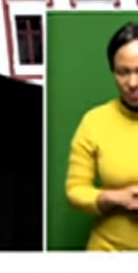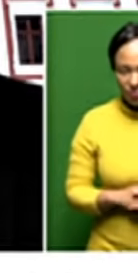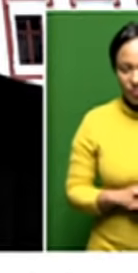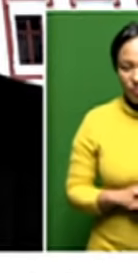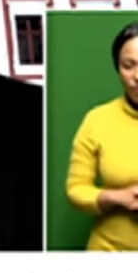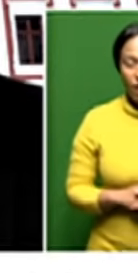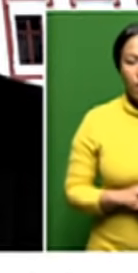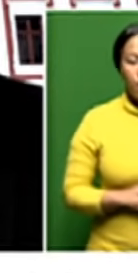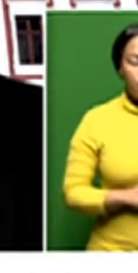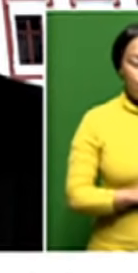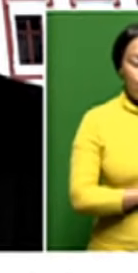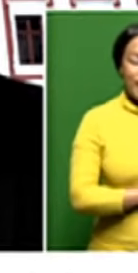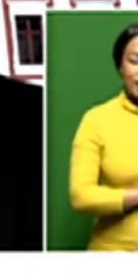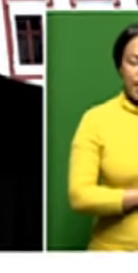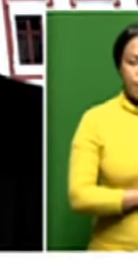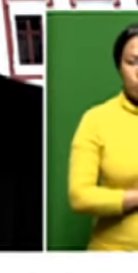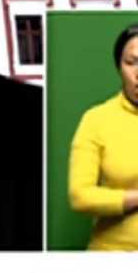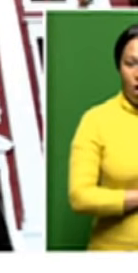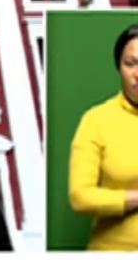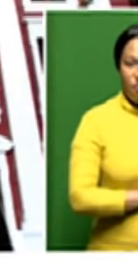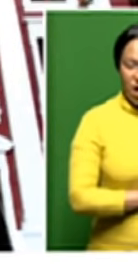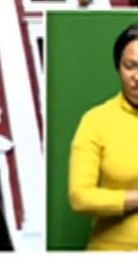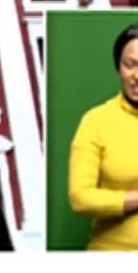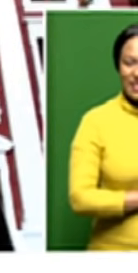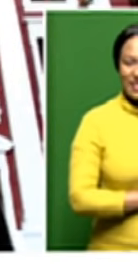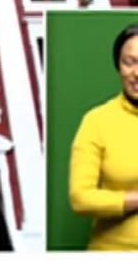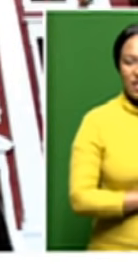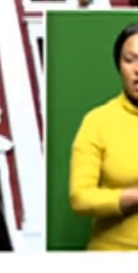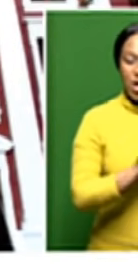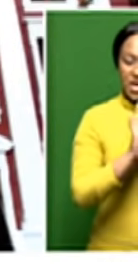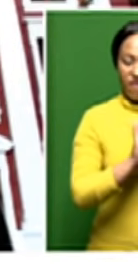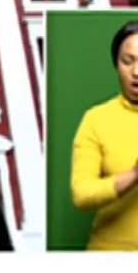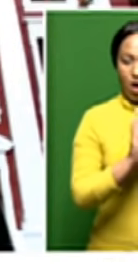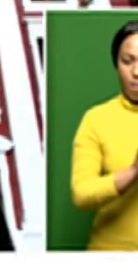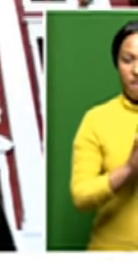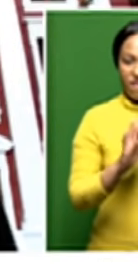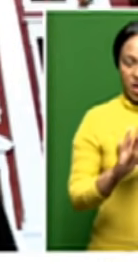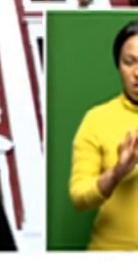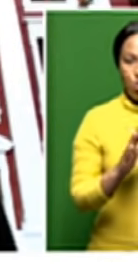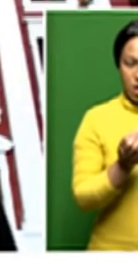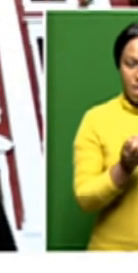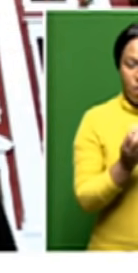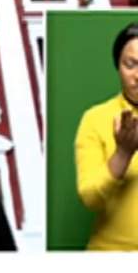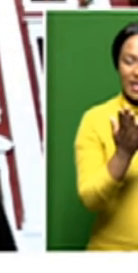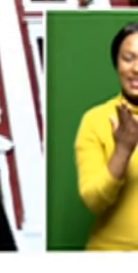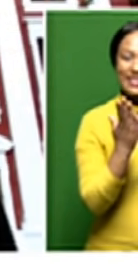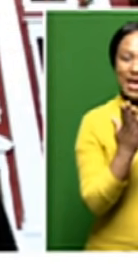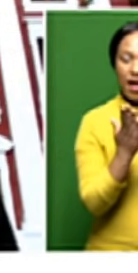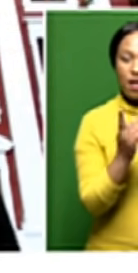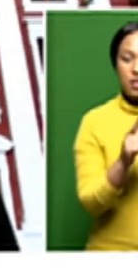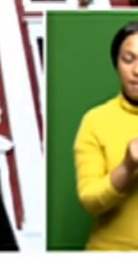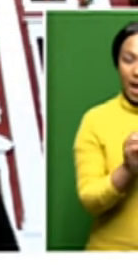Well, the terms of reference are currently being developed. At the end, we have availed the necessary technical and legal